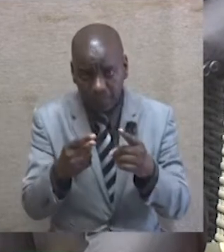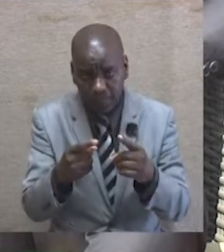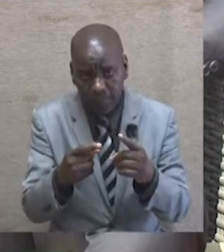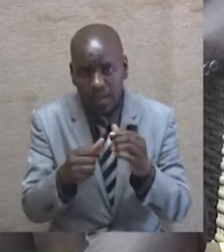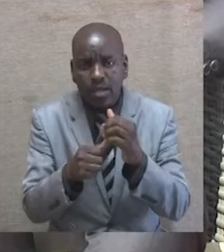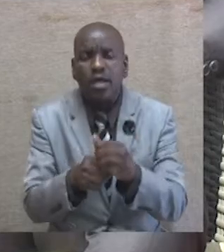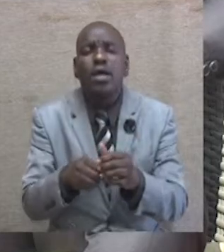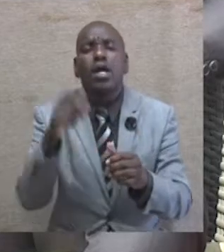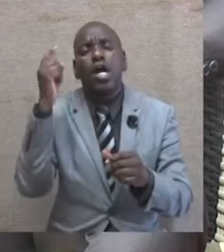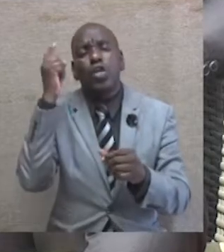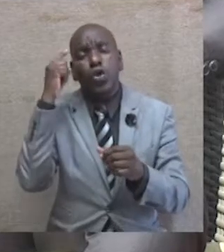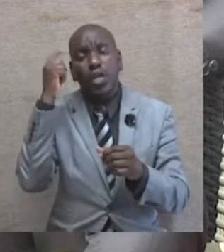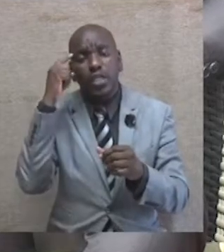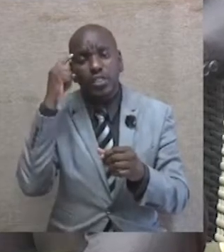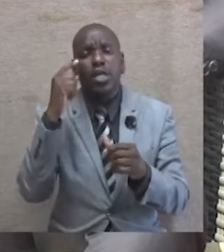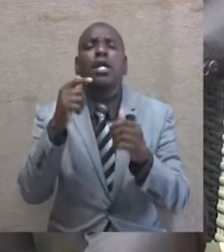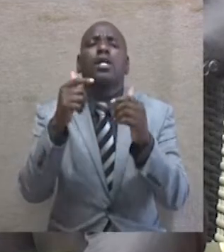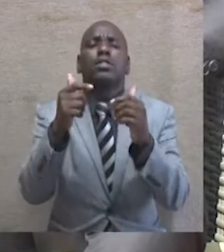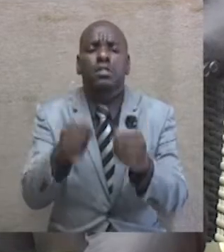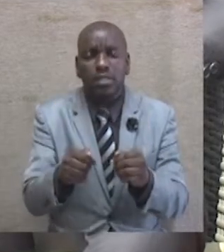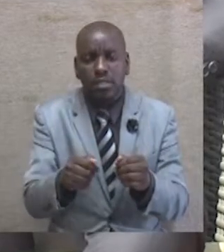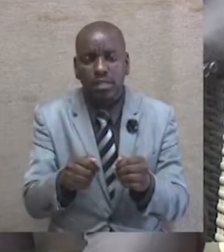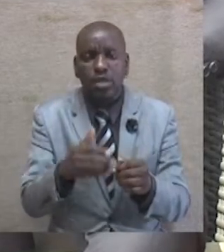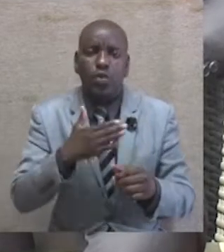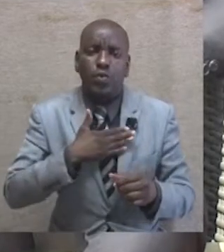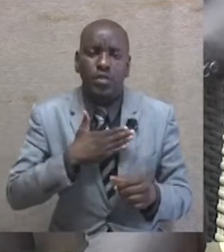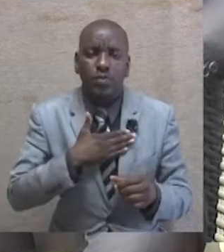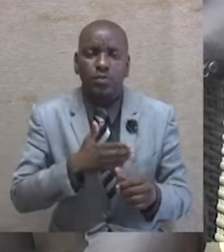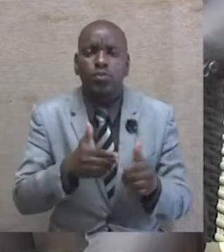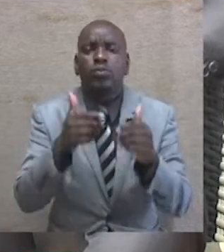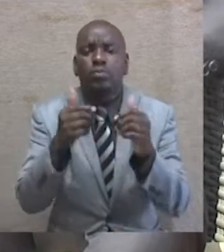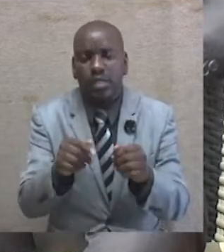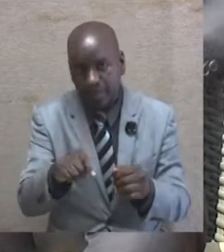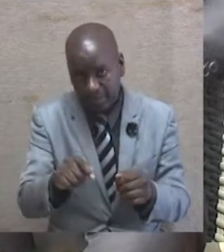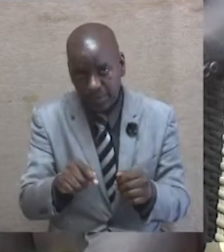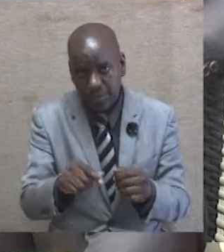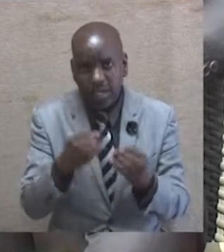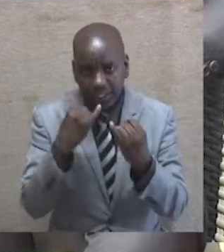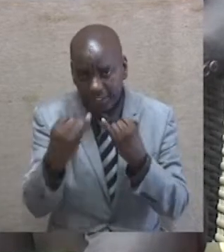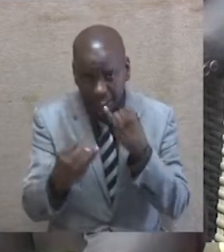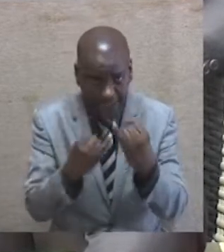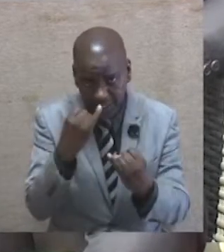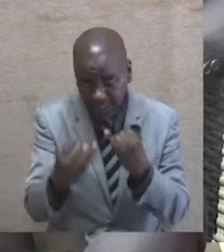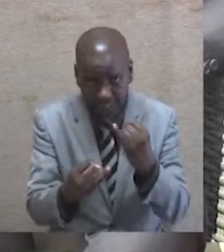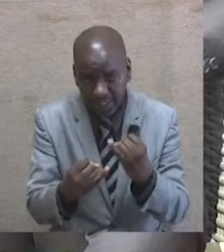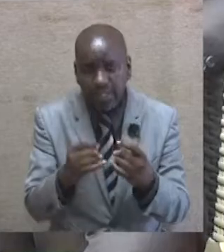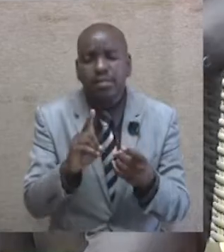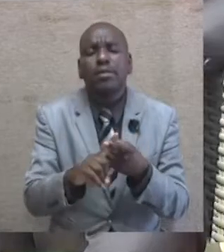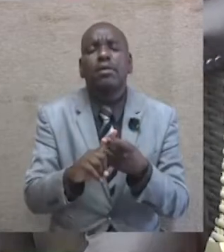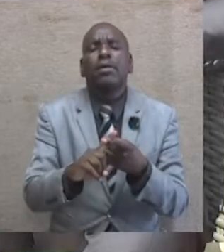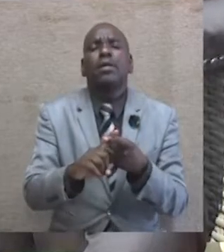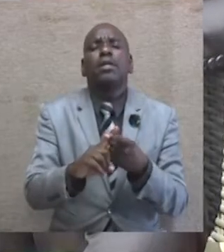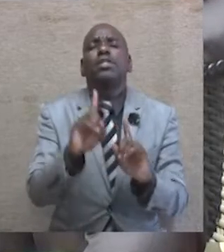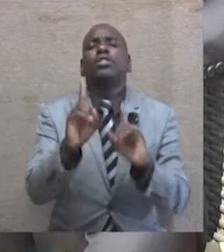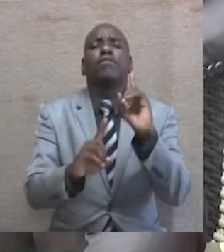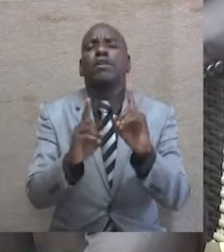terms of a gap, in terms of knowledge gap, in terms of resource gap, which we need to fill now. So our discussion now, it has also